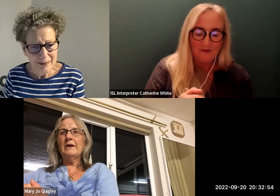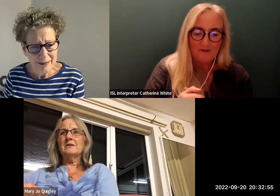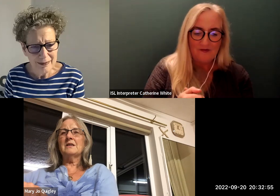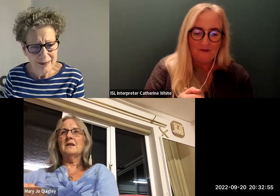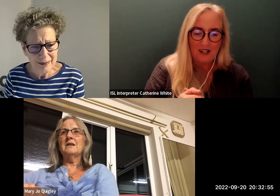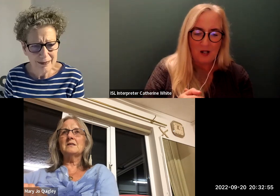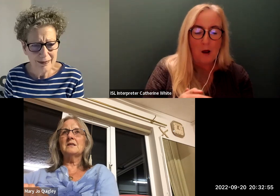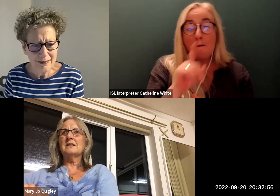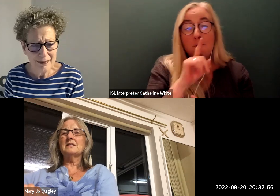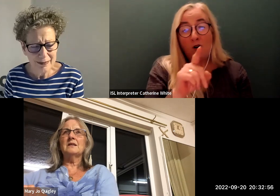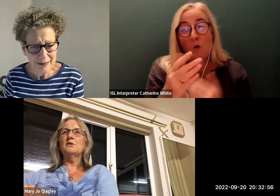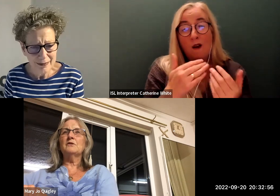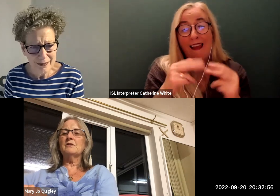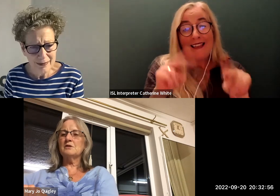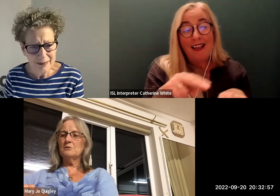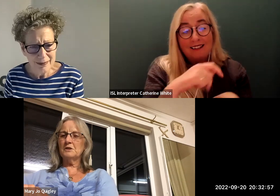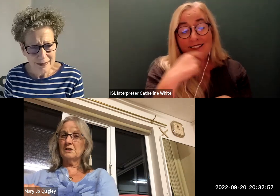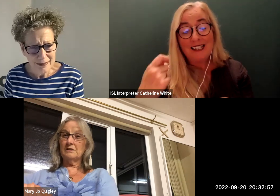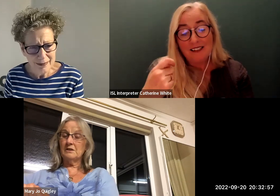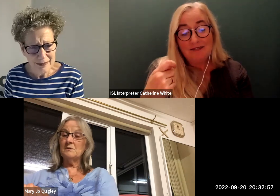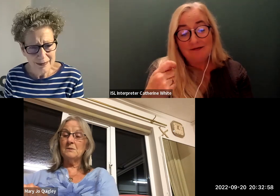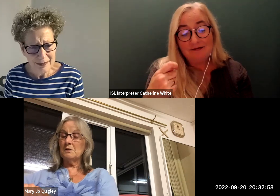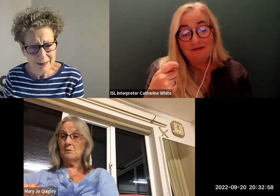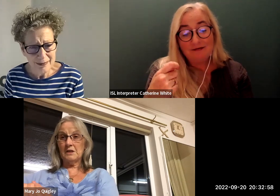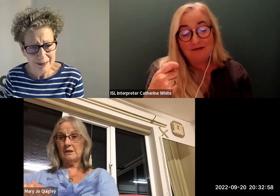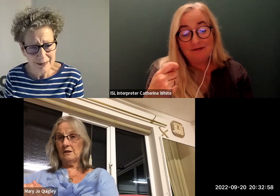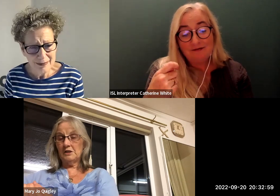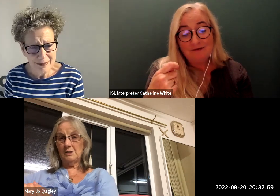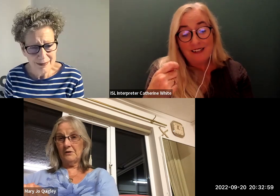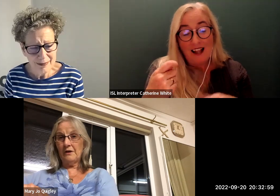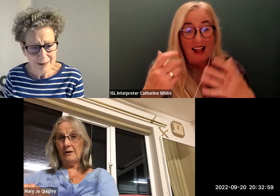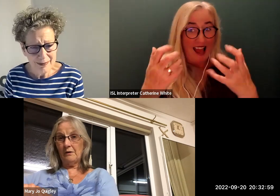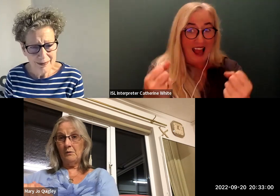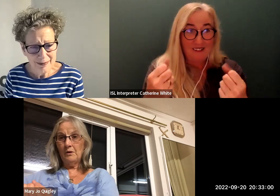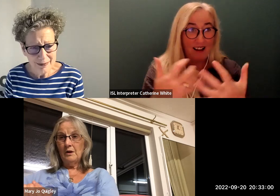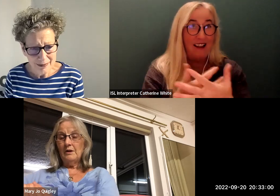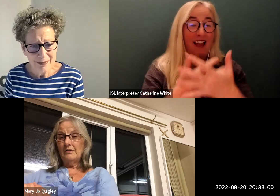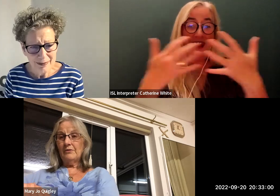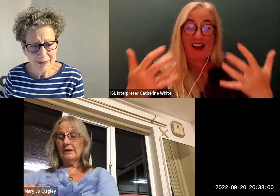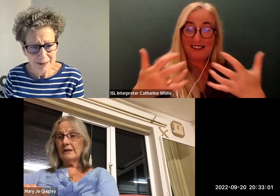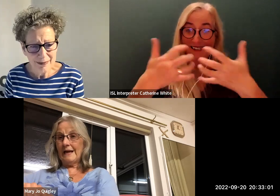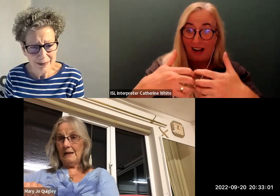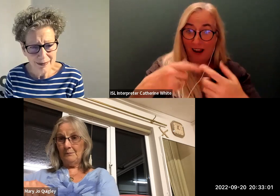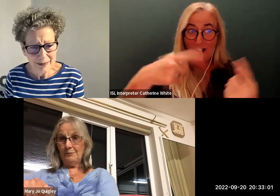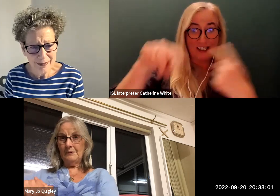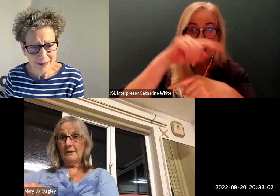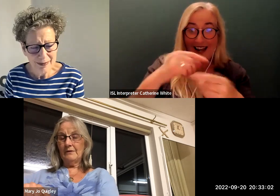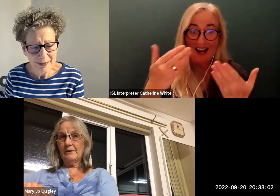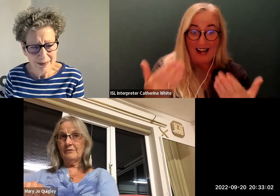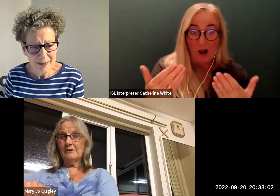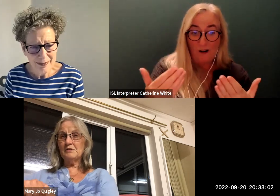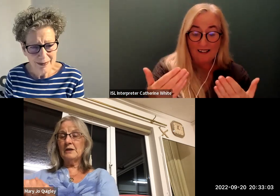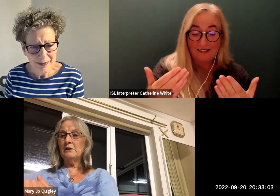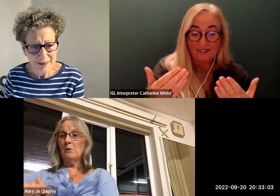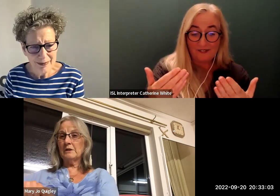all I can say is that, there seems to be so much technology out there now that can help,